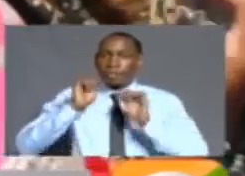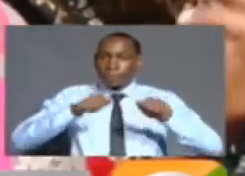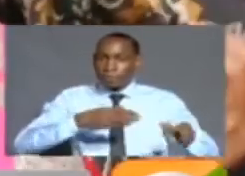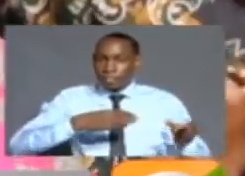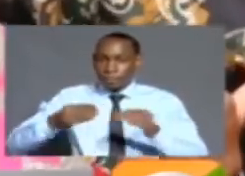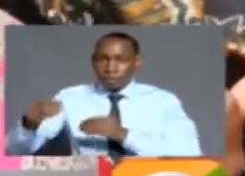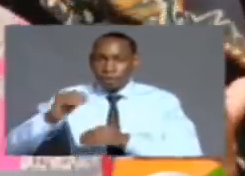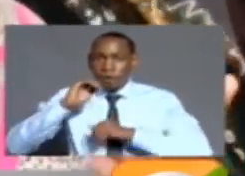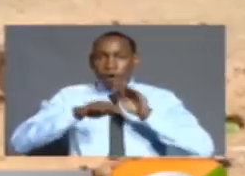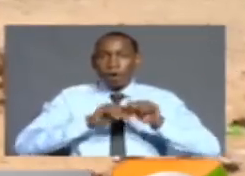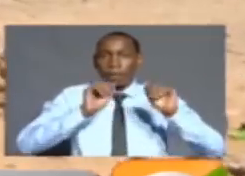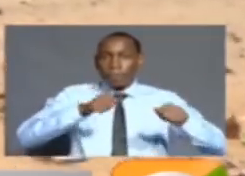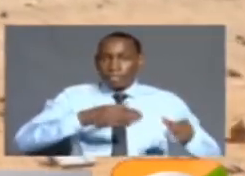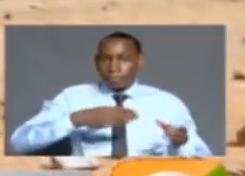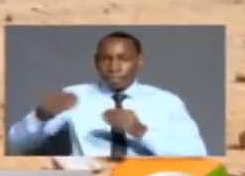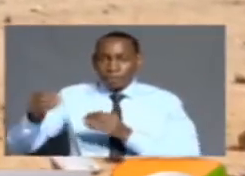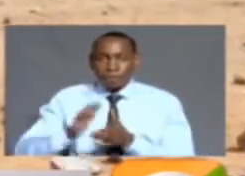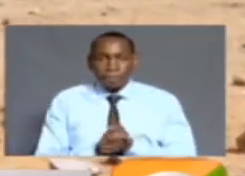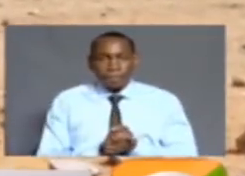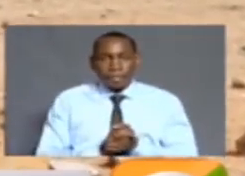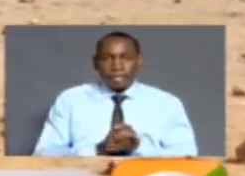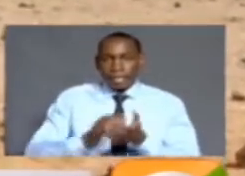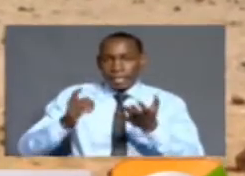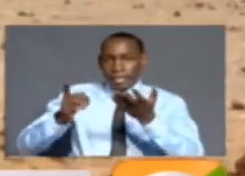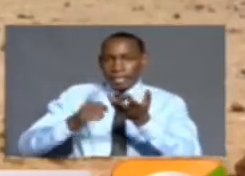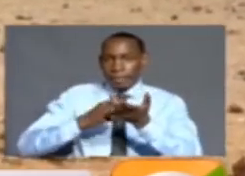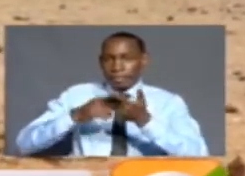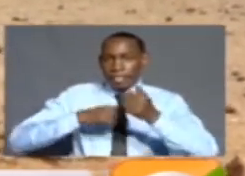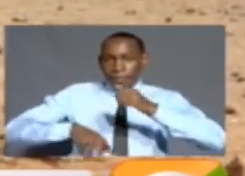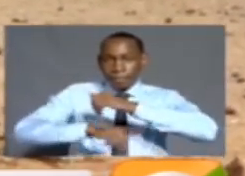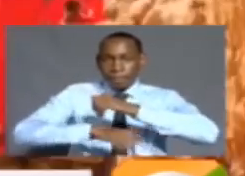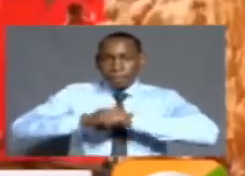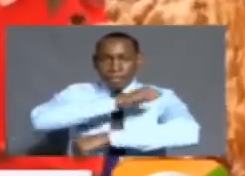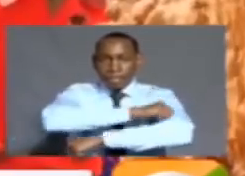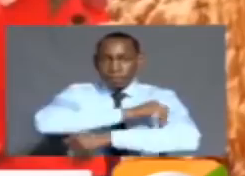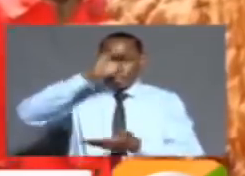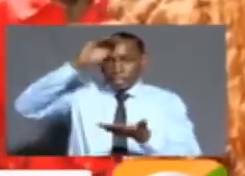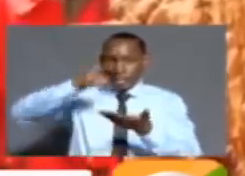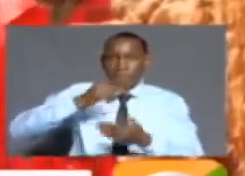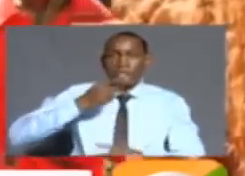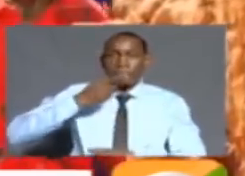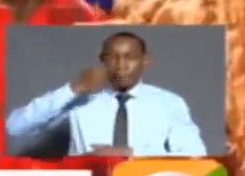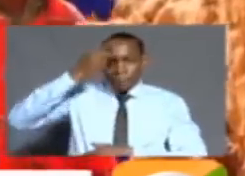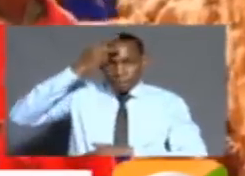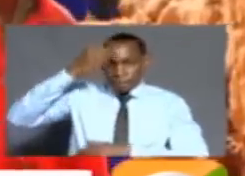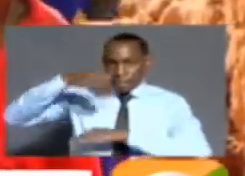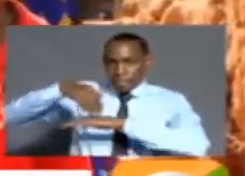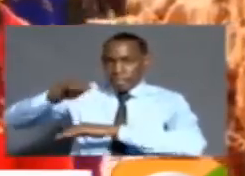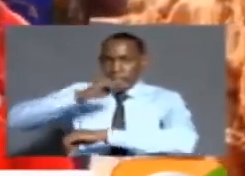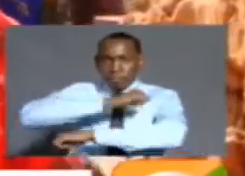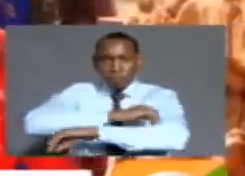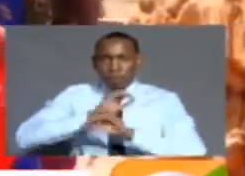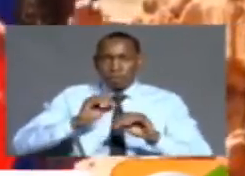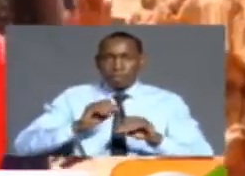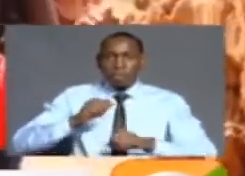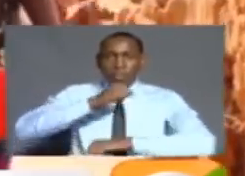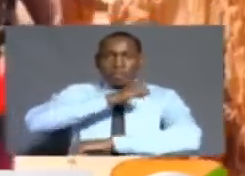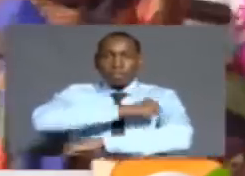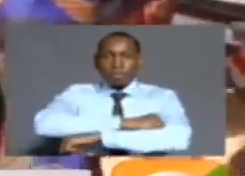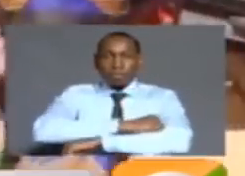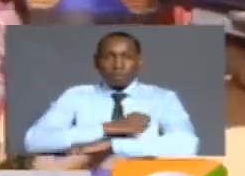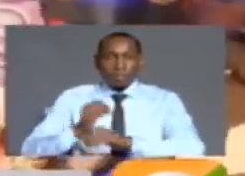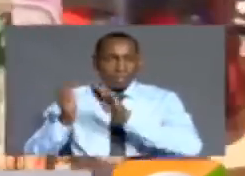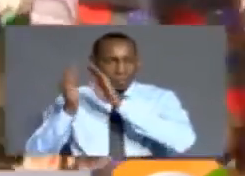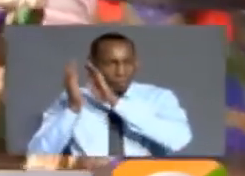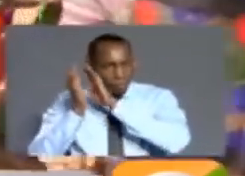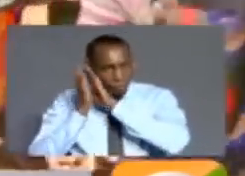sote tunaweza enda. Numbers in Forale Primary School shrinking as parents keep children away with the school's boarding facility yet